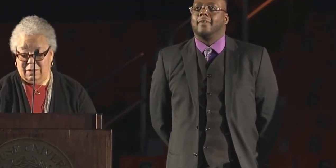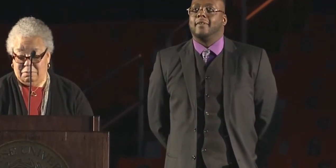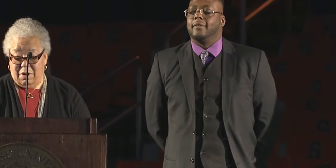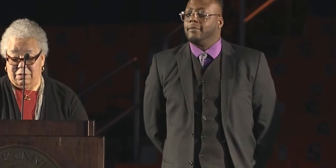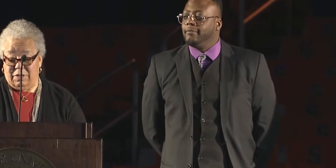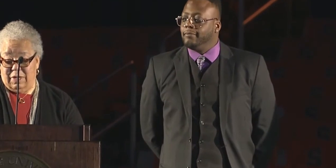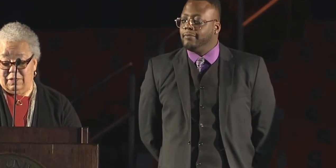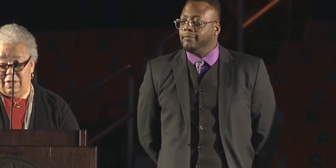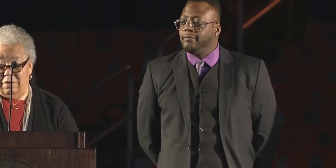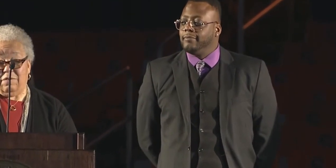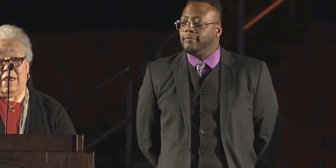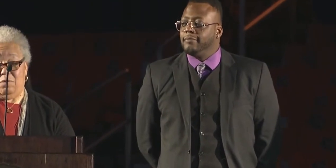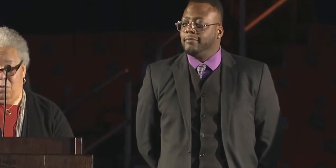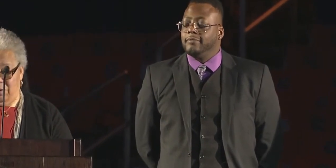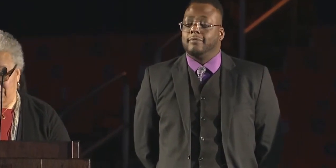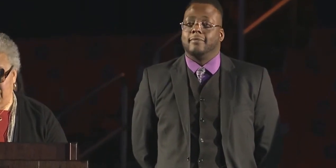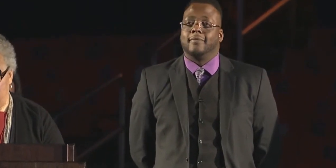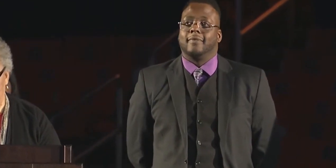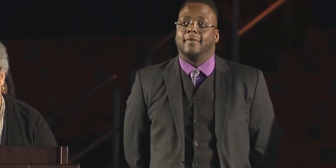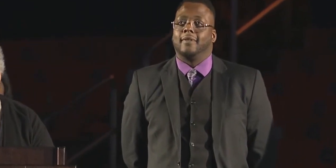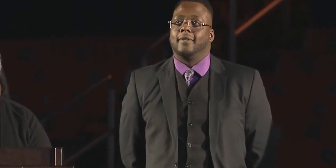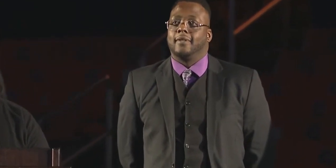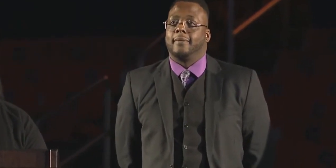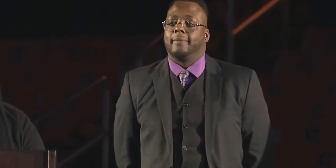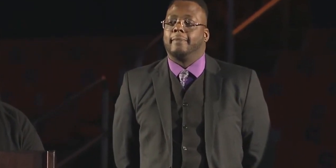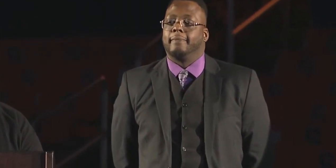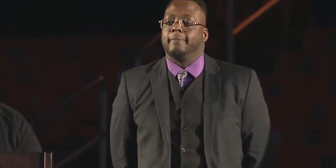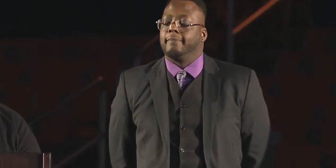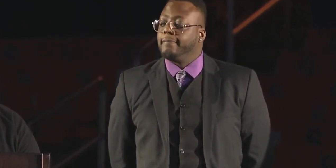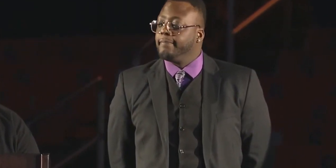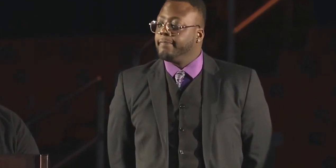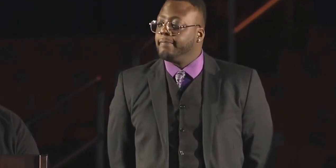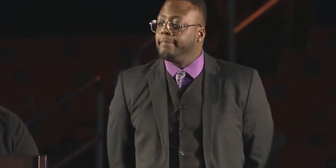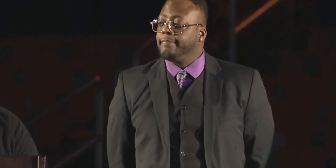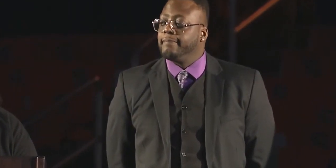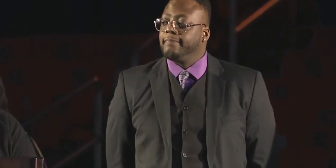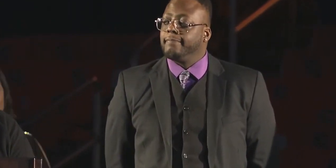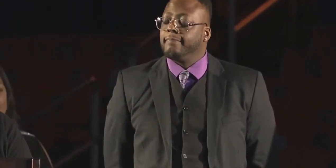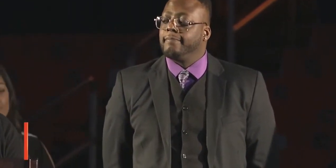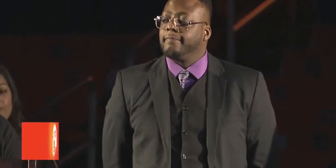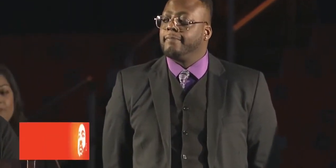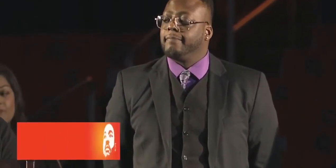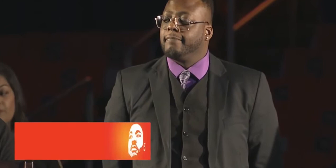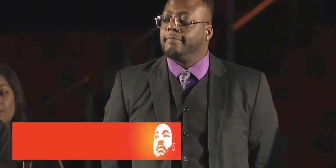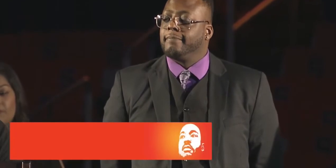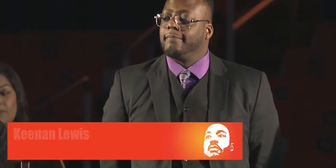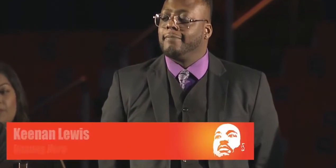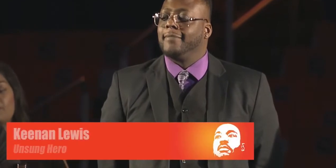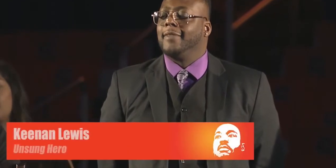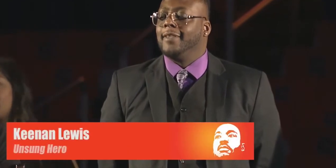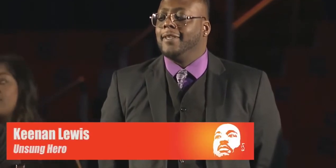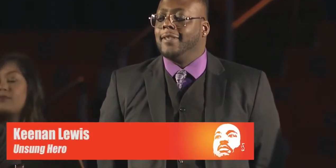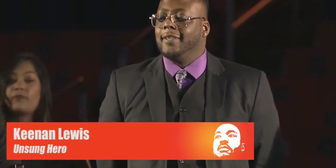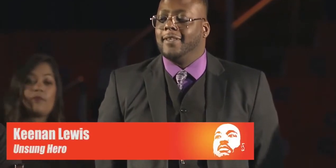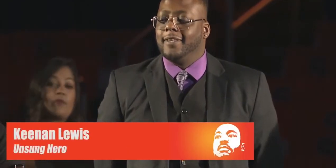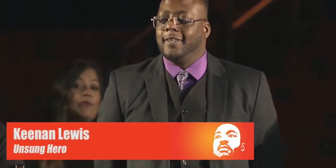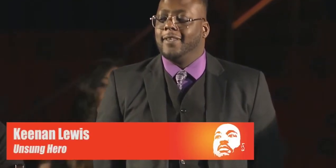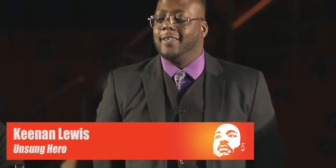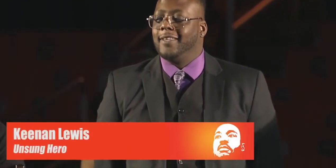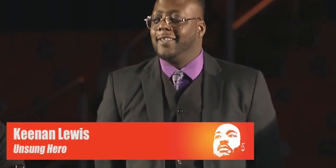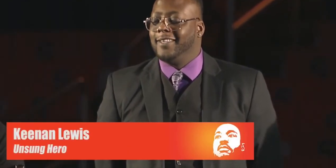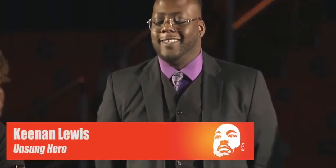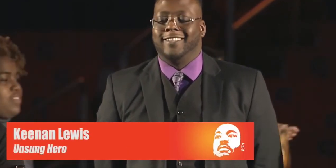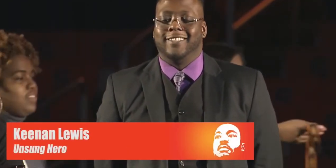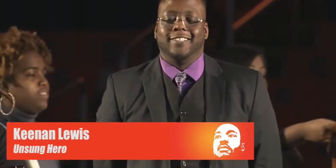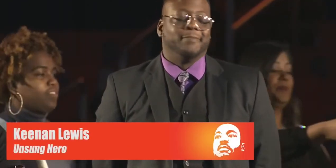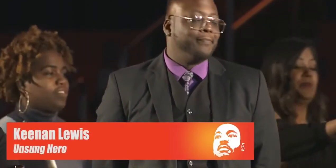in Dr. King's life and work. We are honored to present you with this Martin Luther King Jr. Unsung